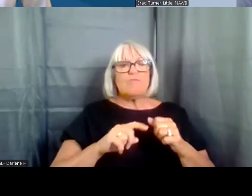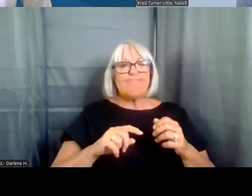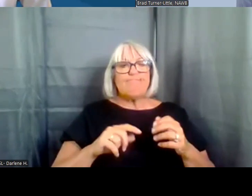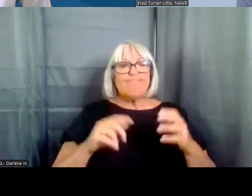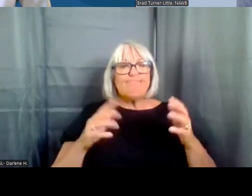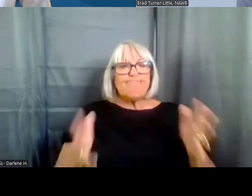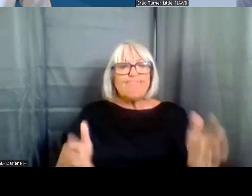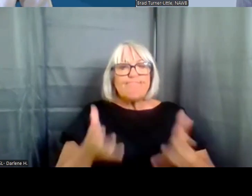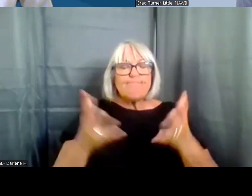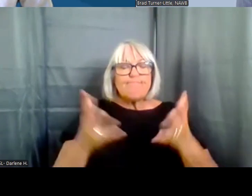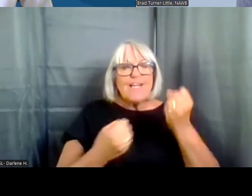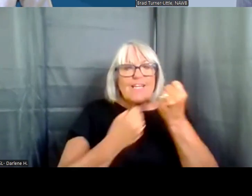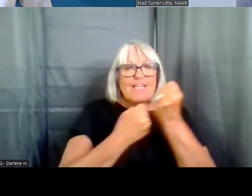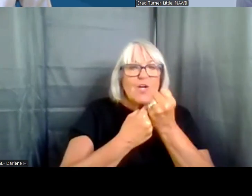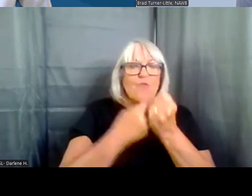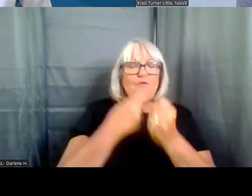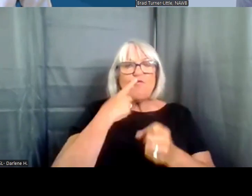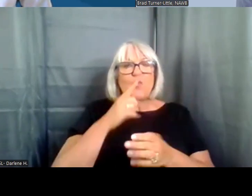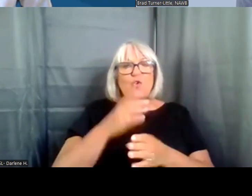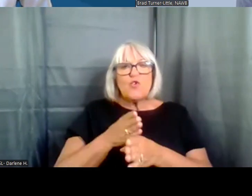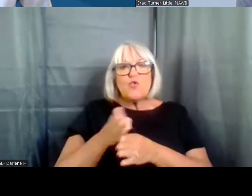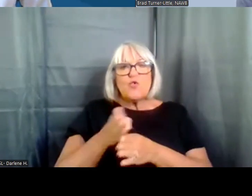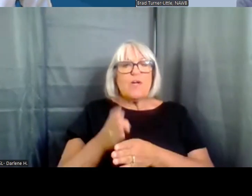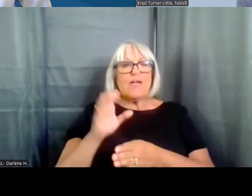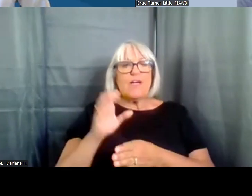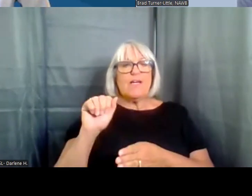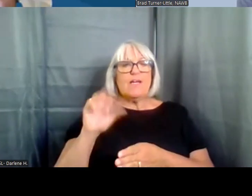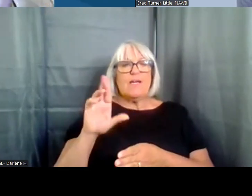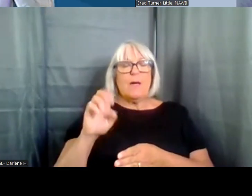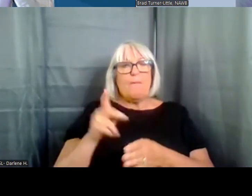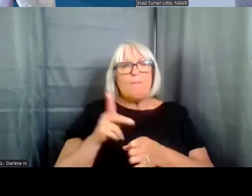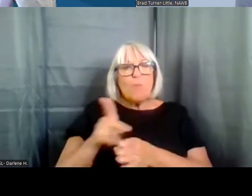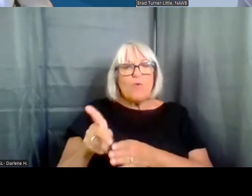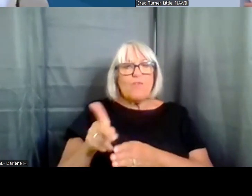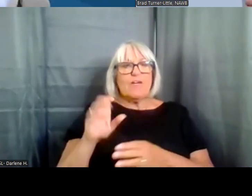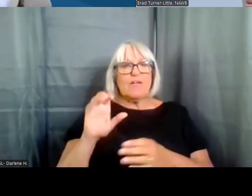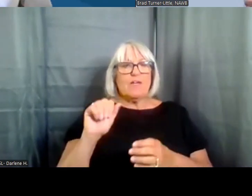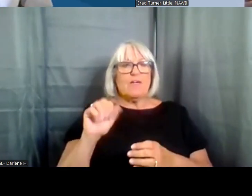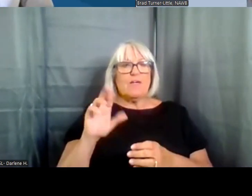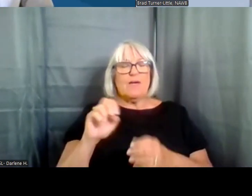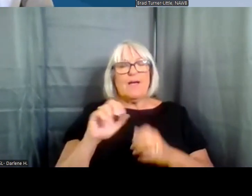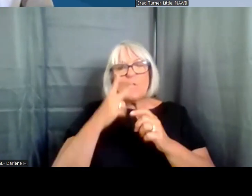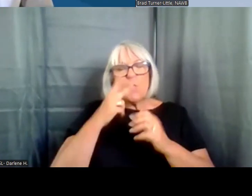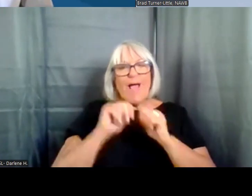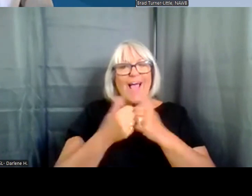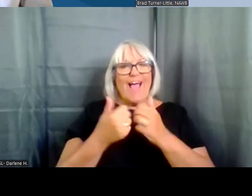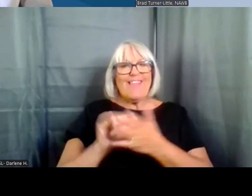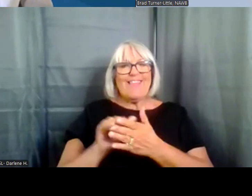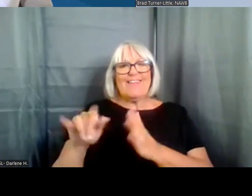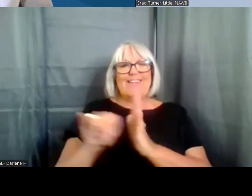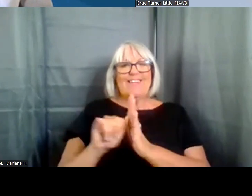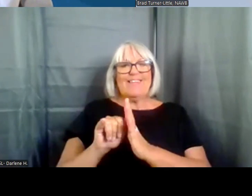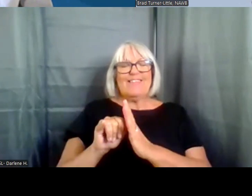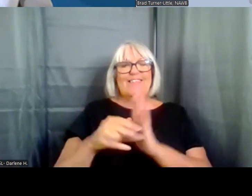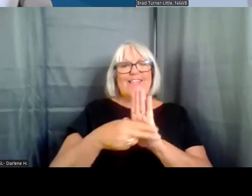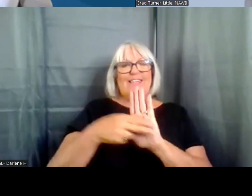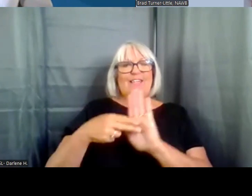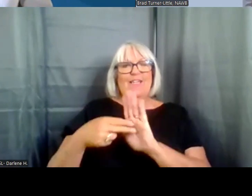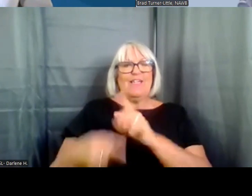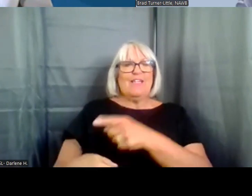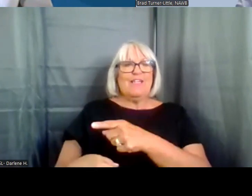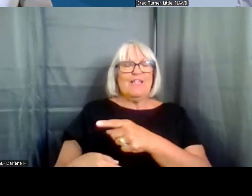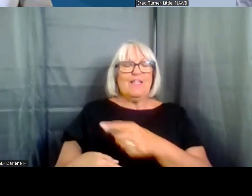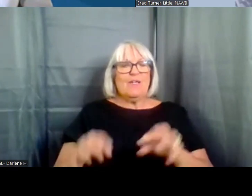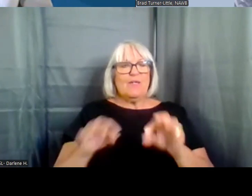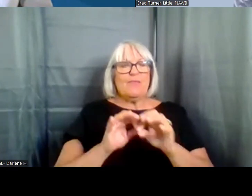are identified. So that's another thing that may be of interest, and I'll stop there. Thank you for the extra time. Jen, thank you so much for that. A special